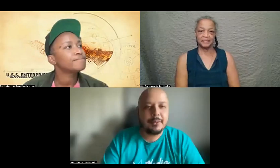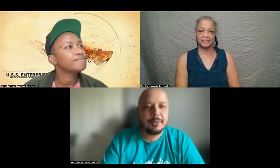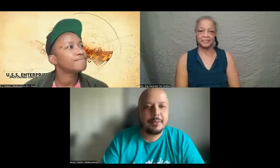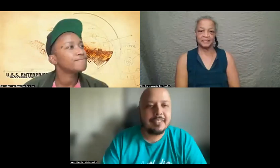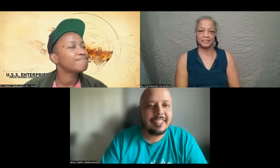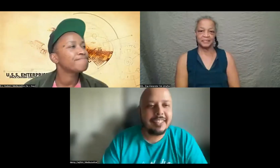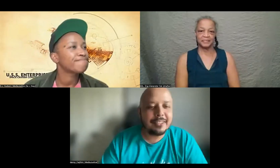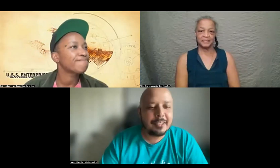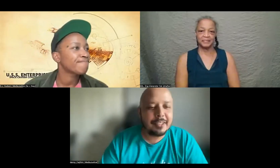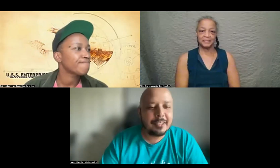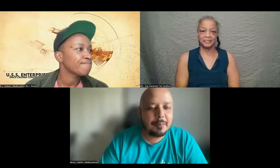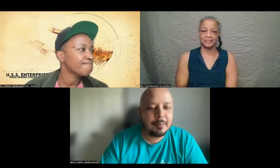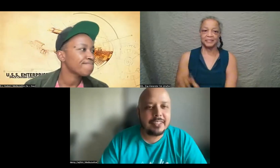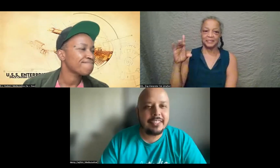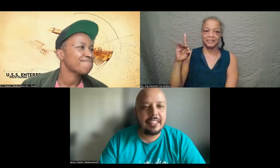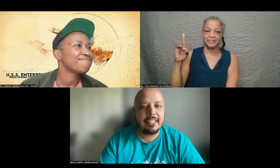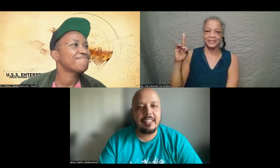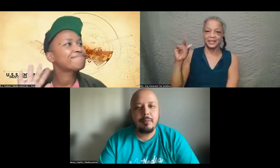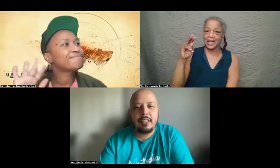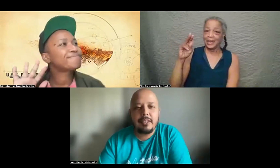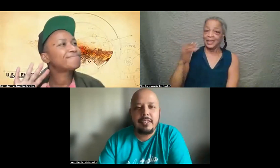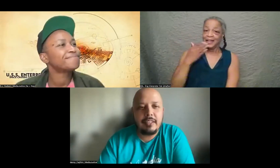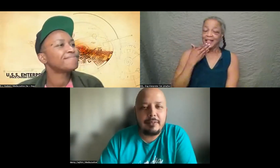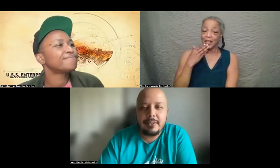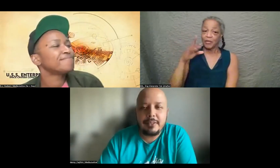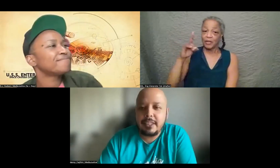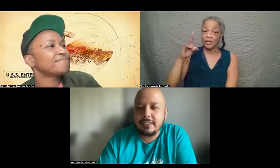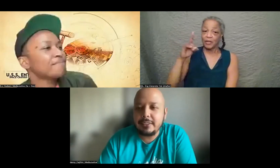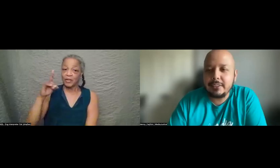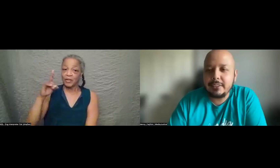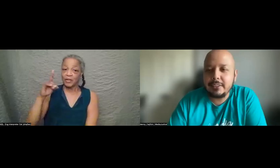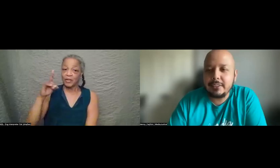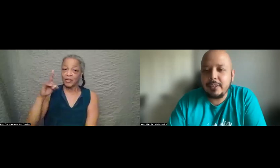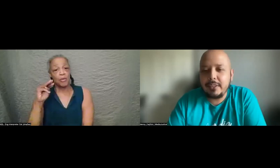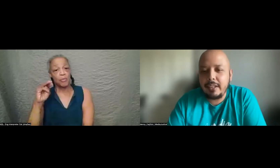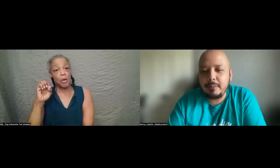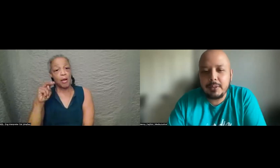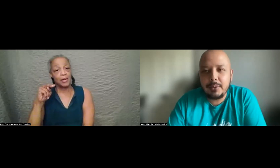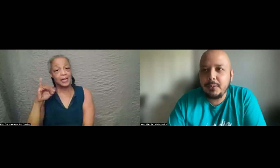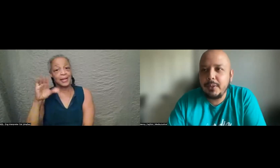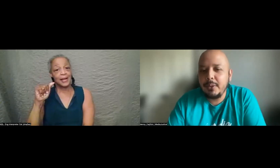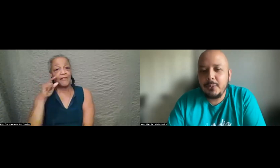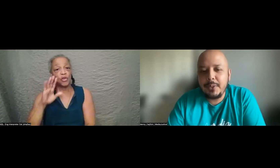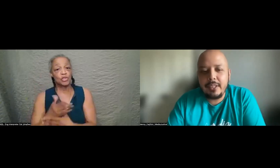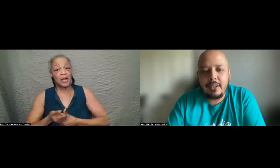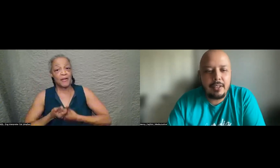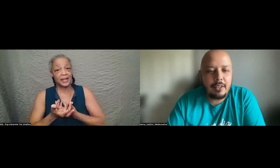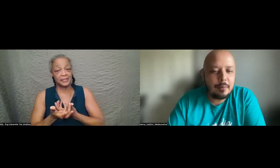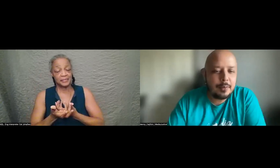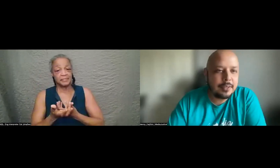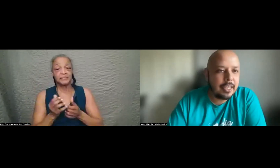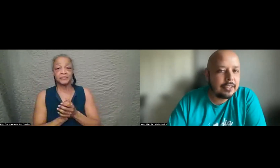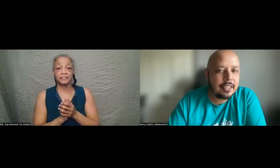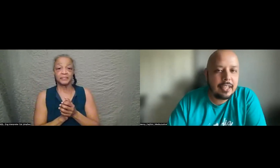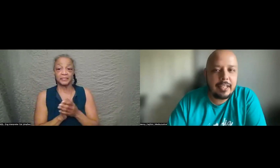Ooh, thank you so much, DJ, and thank you, Monica, for sharing as well. So we are